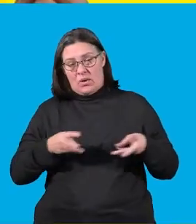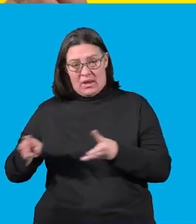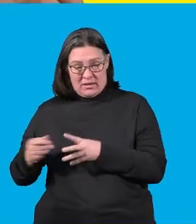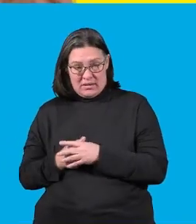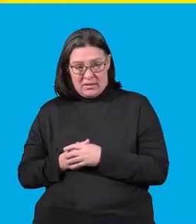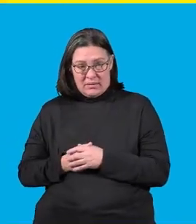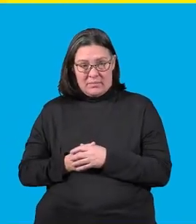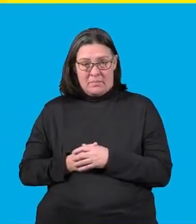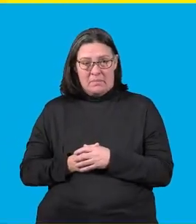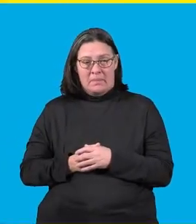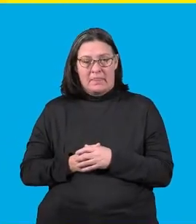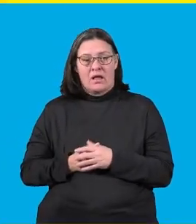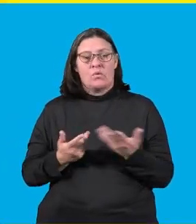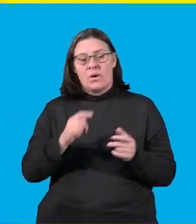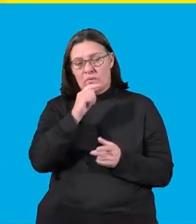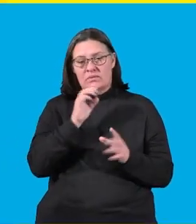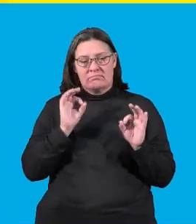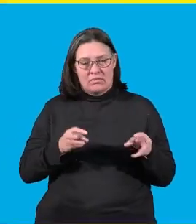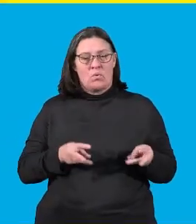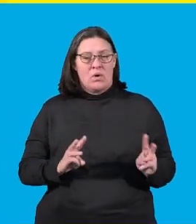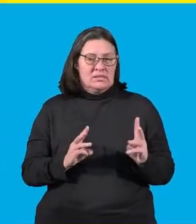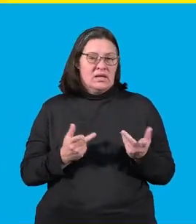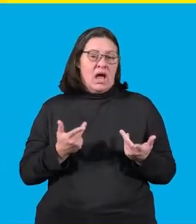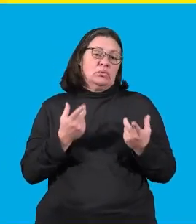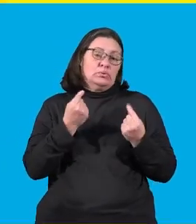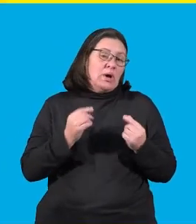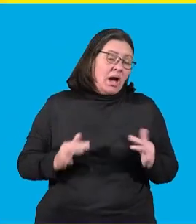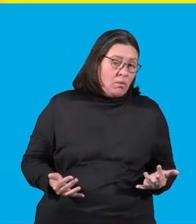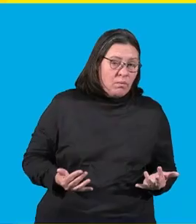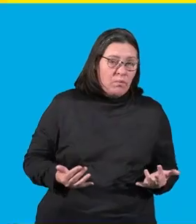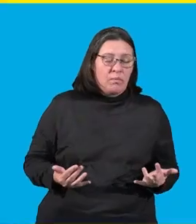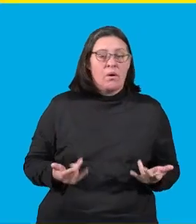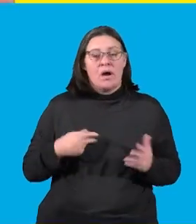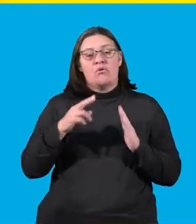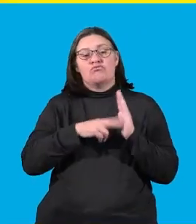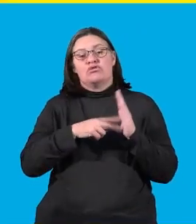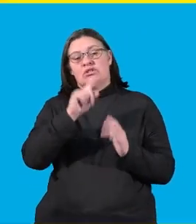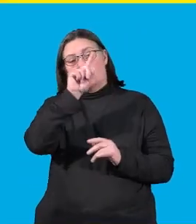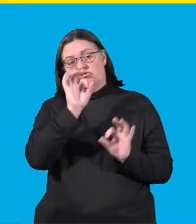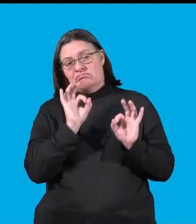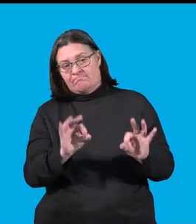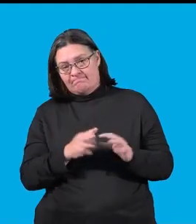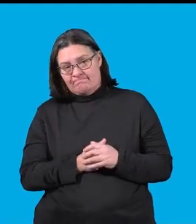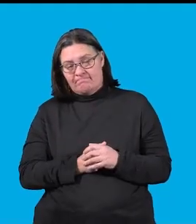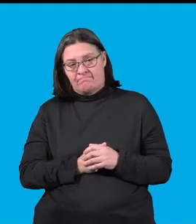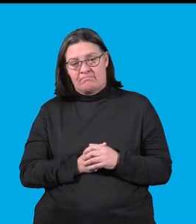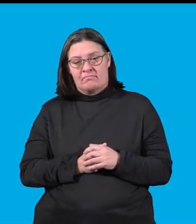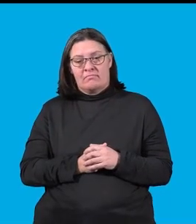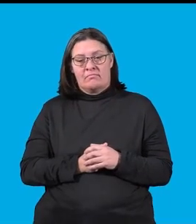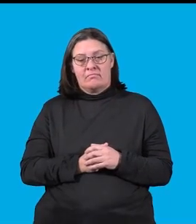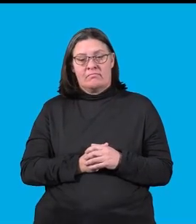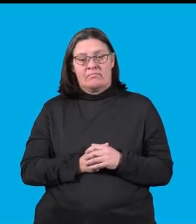of a cubic function. We didn't want to use incorrect methods. We use correct methods, and we do that by reading the question